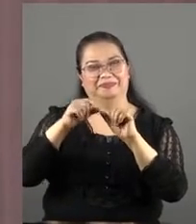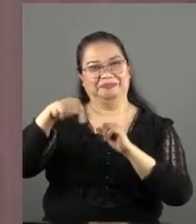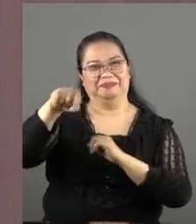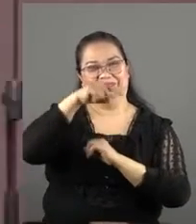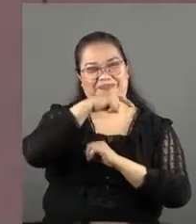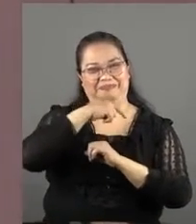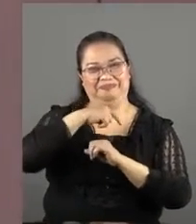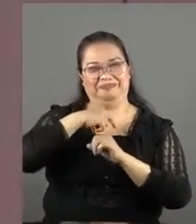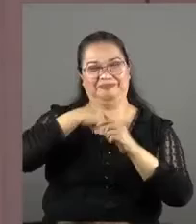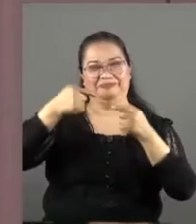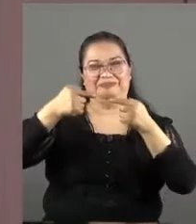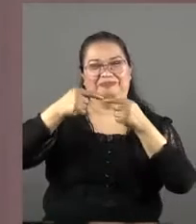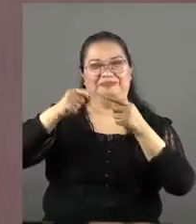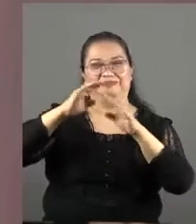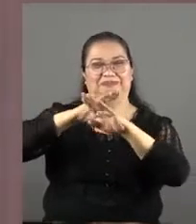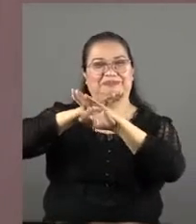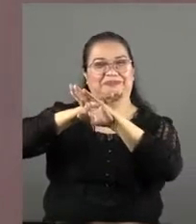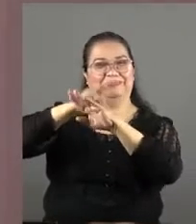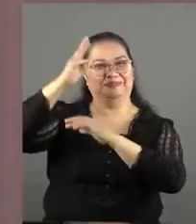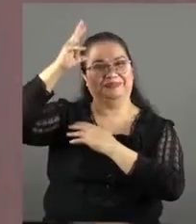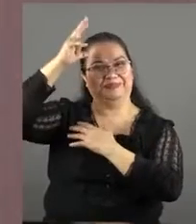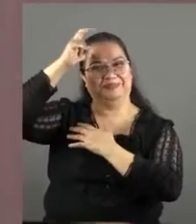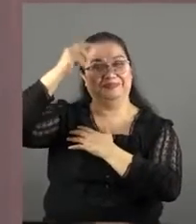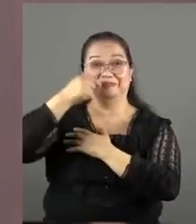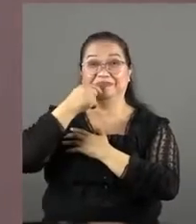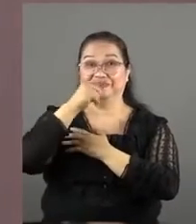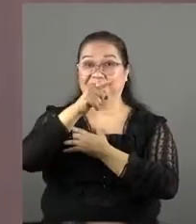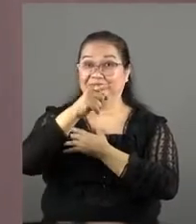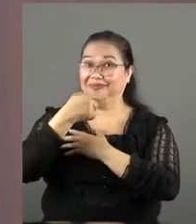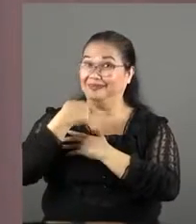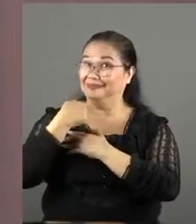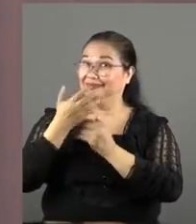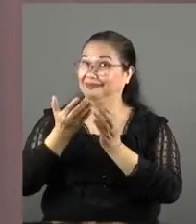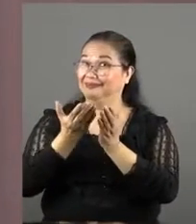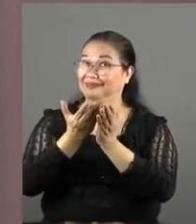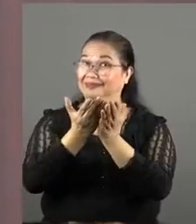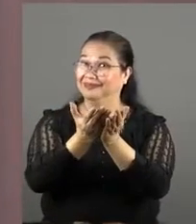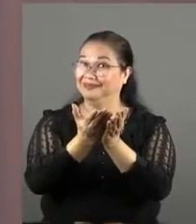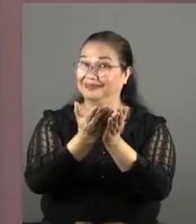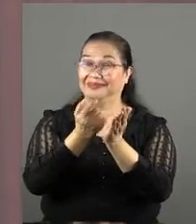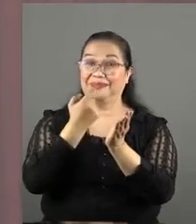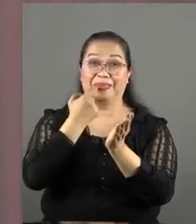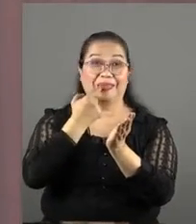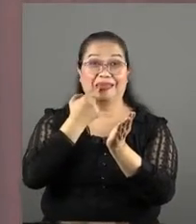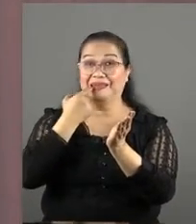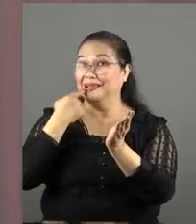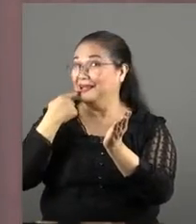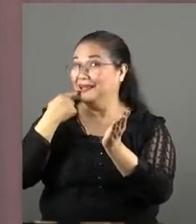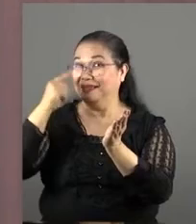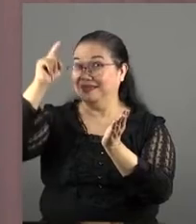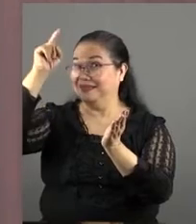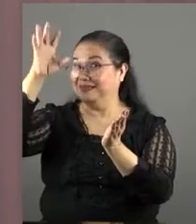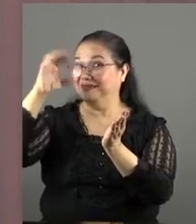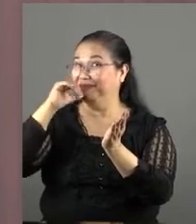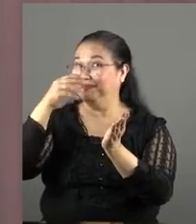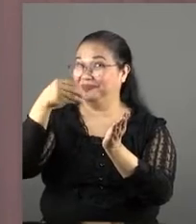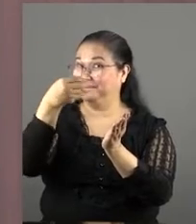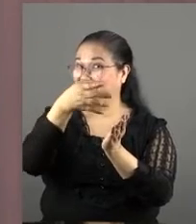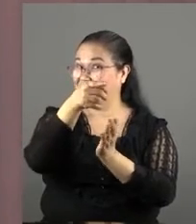the evil one saying to you, I have something to offer you that God will not give